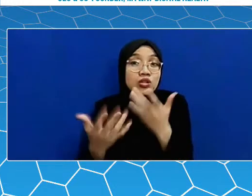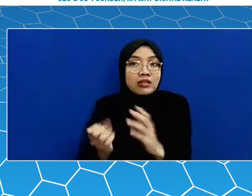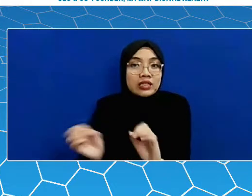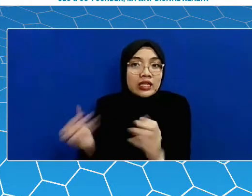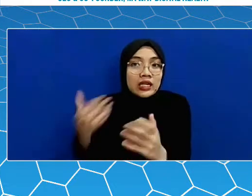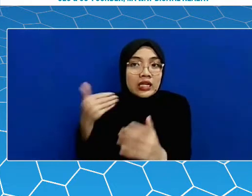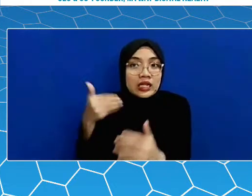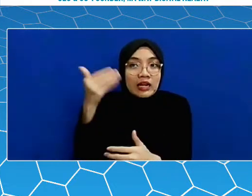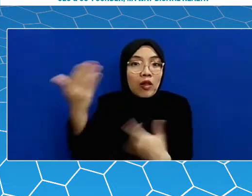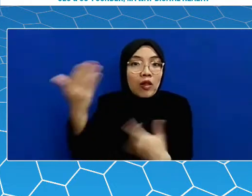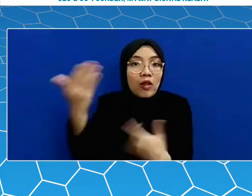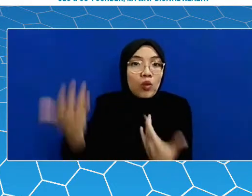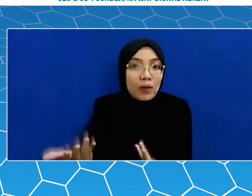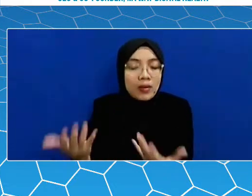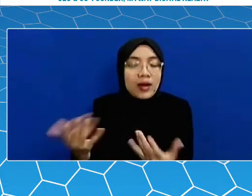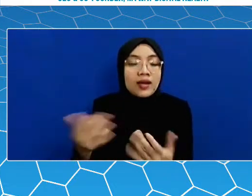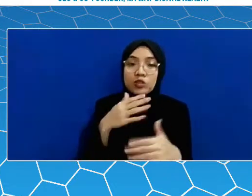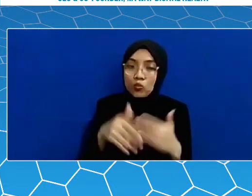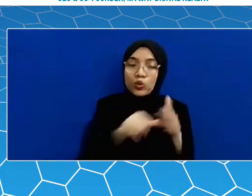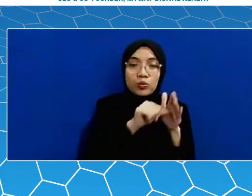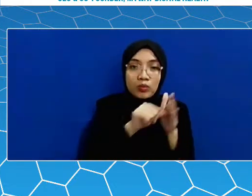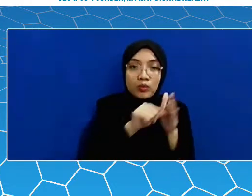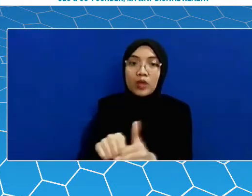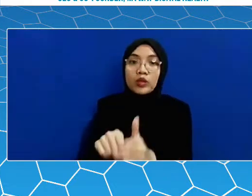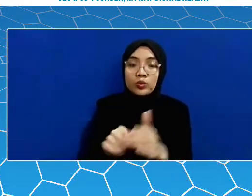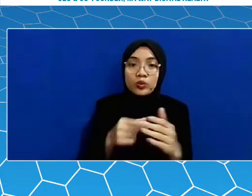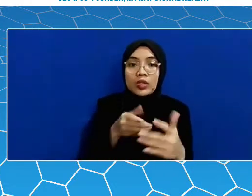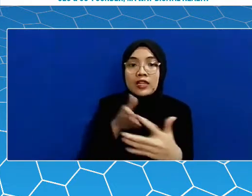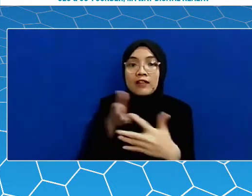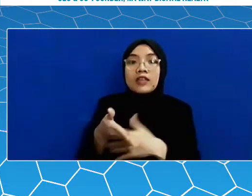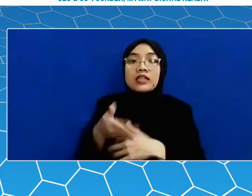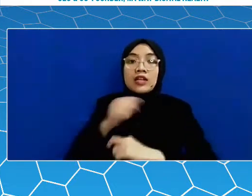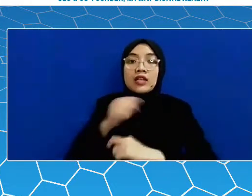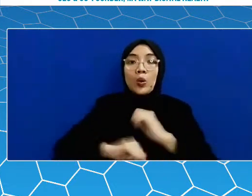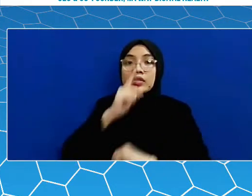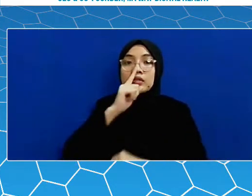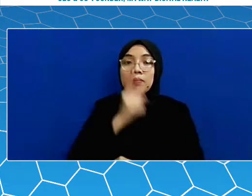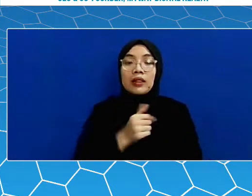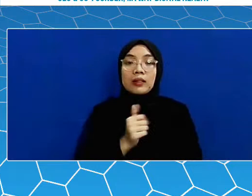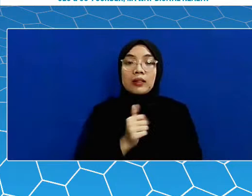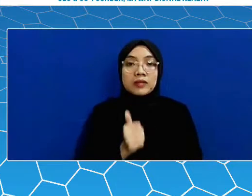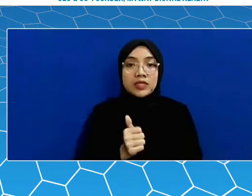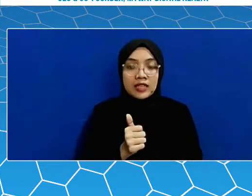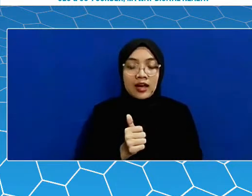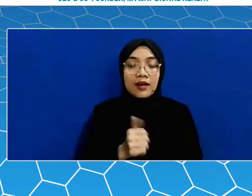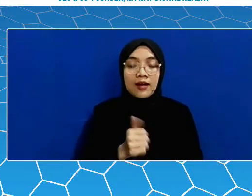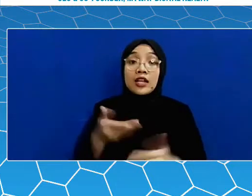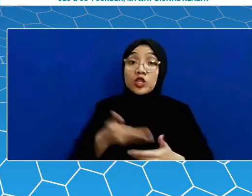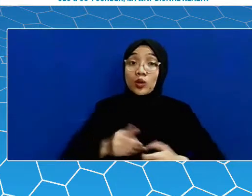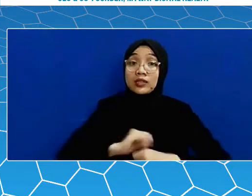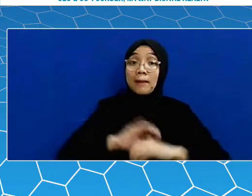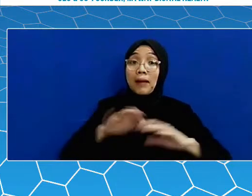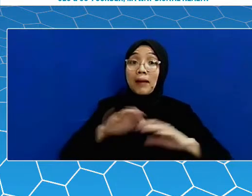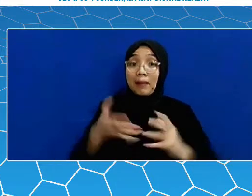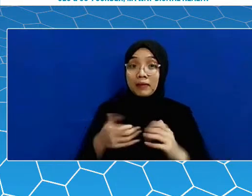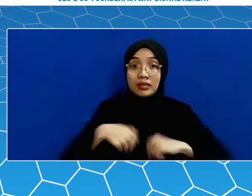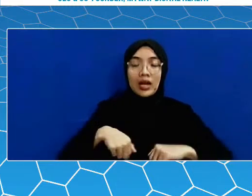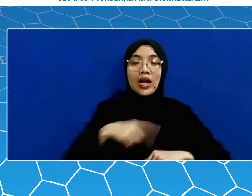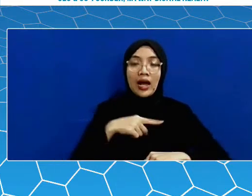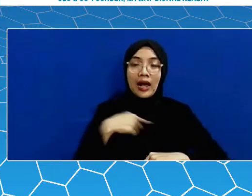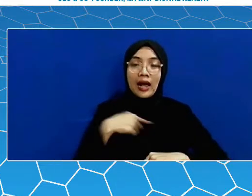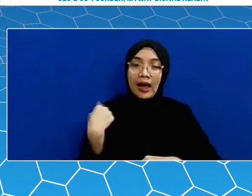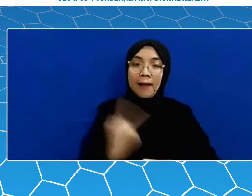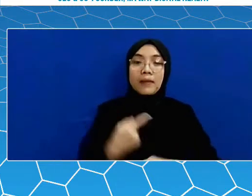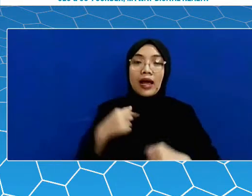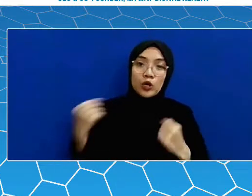interventions. And increasingly during the pandemic, we've been delivering our care remotely, either through telephone or through remote platforms. And